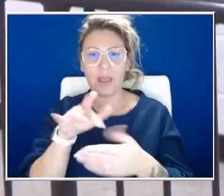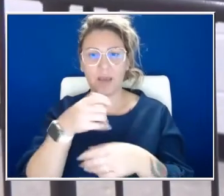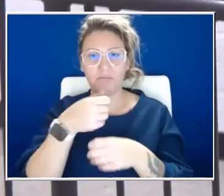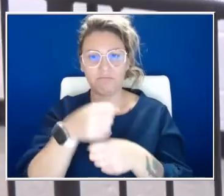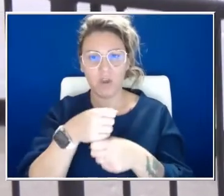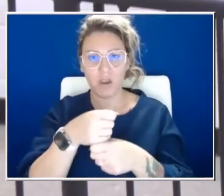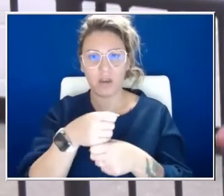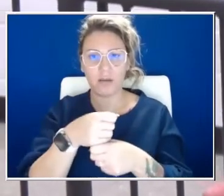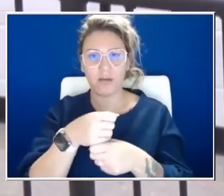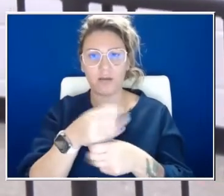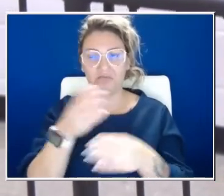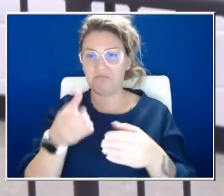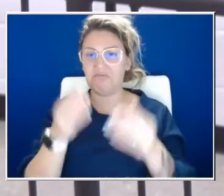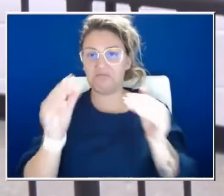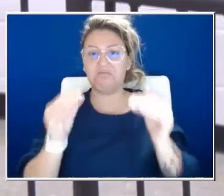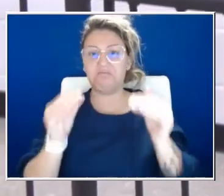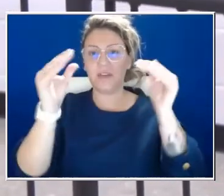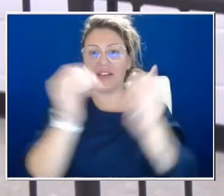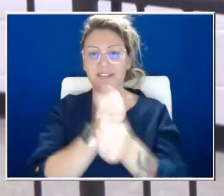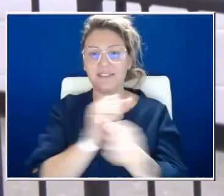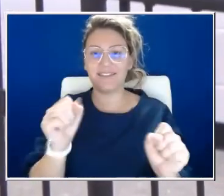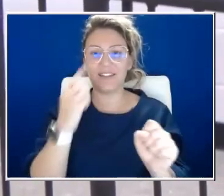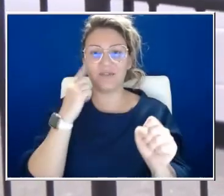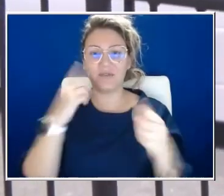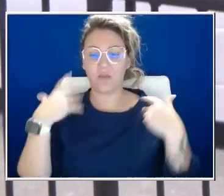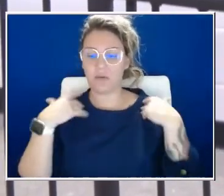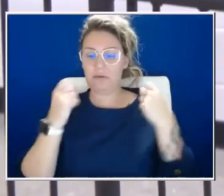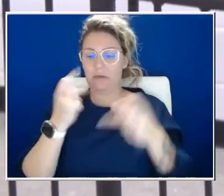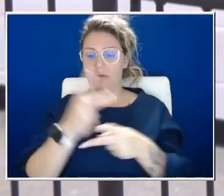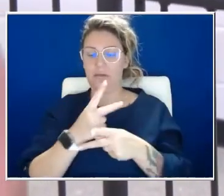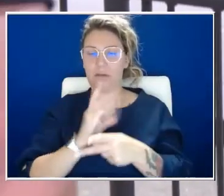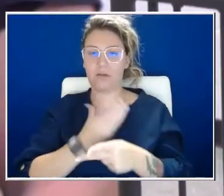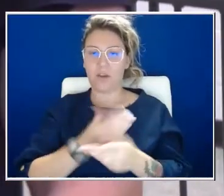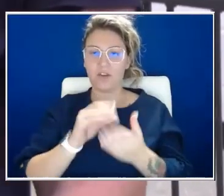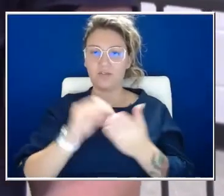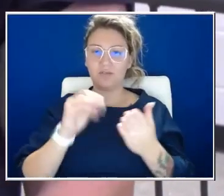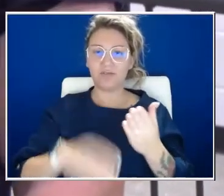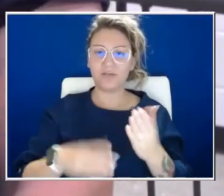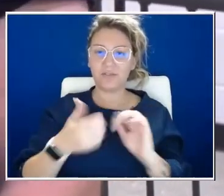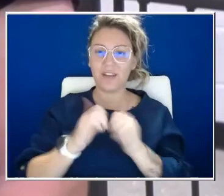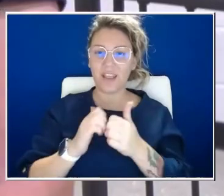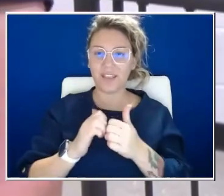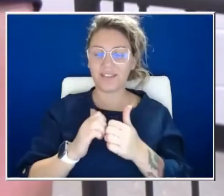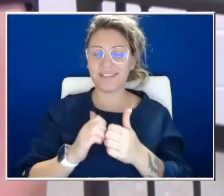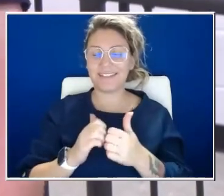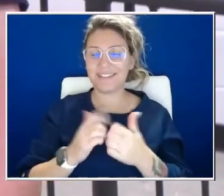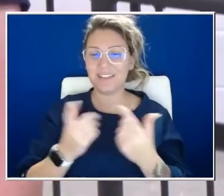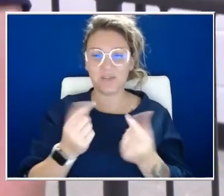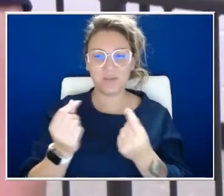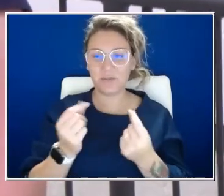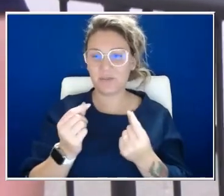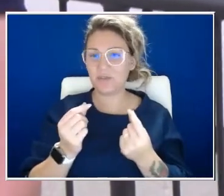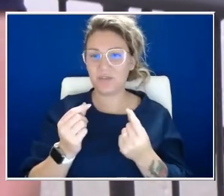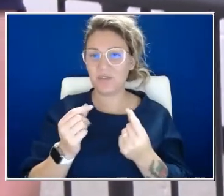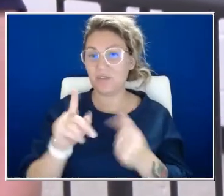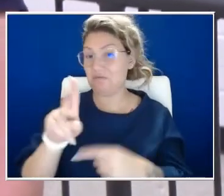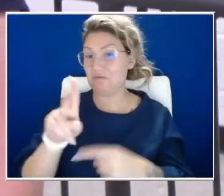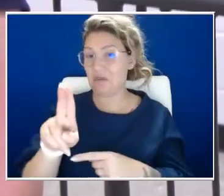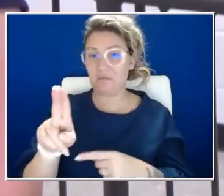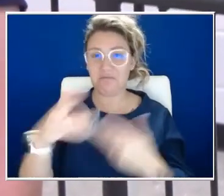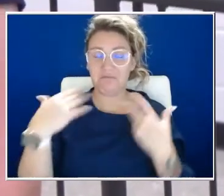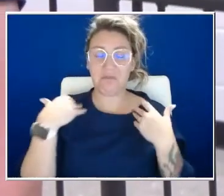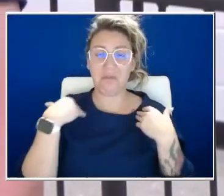the safety and the health care of our student athletes. And that's what we do at the University of Kansas Health System in the Youth Sports Medicine